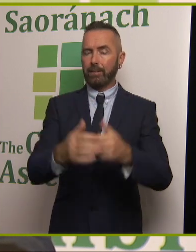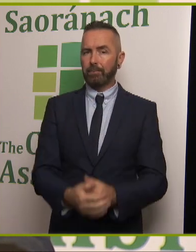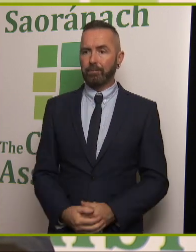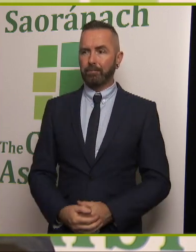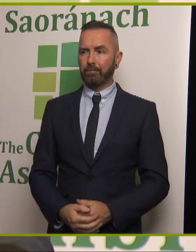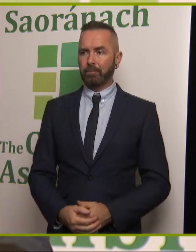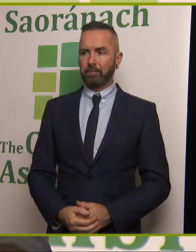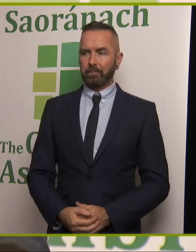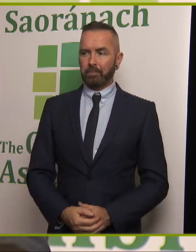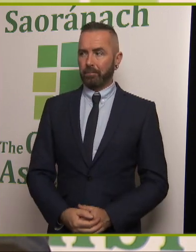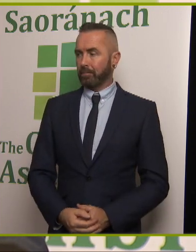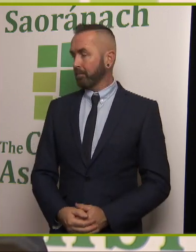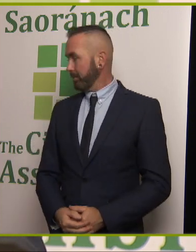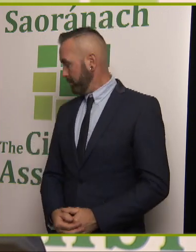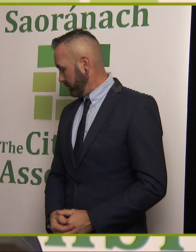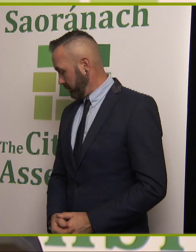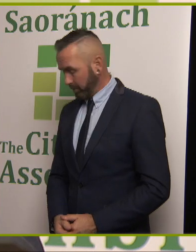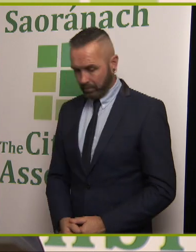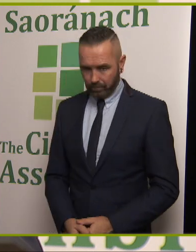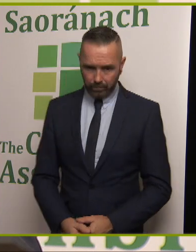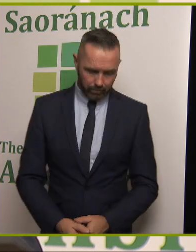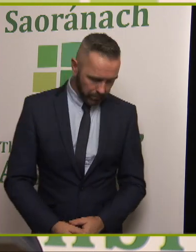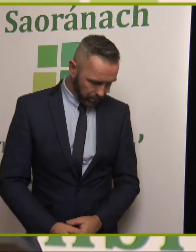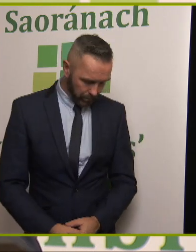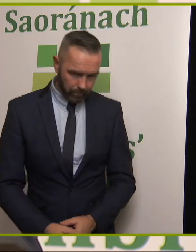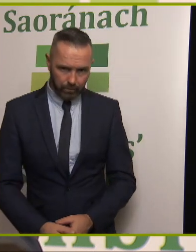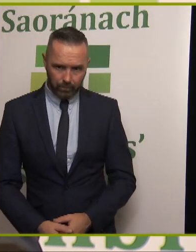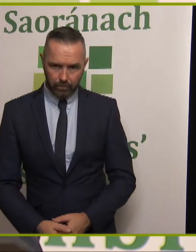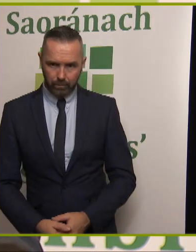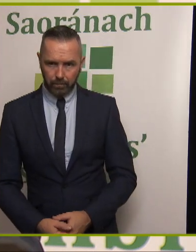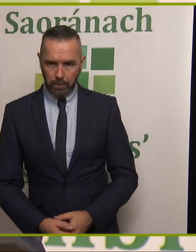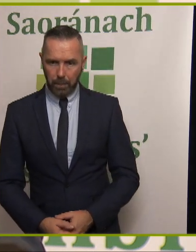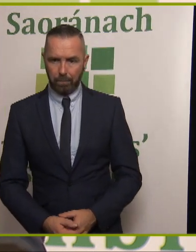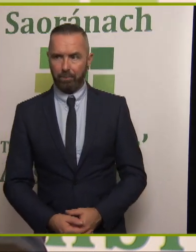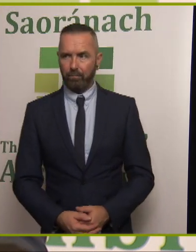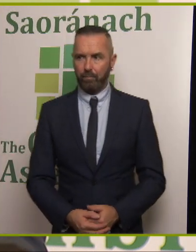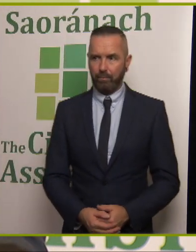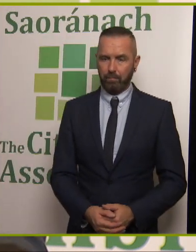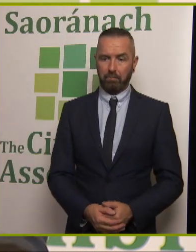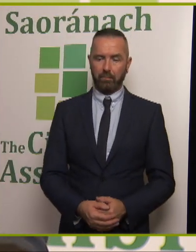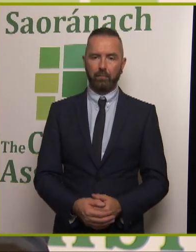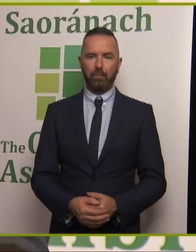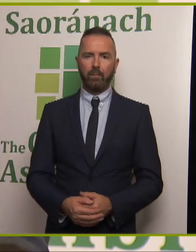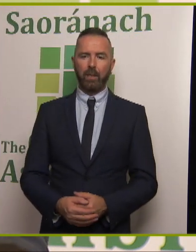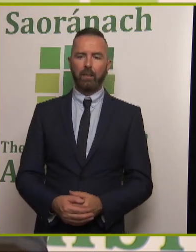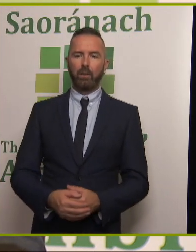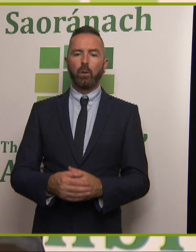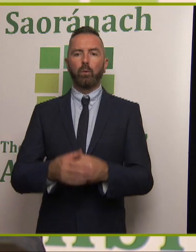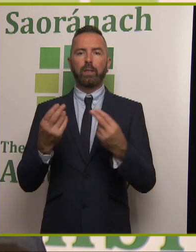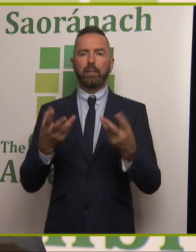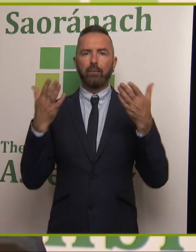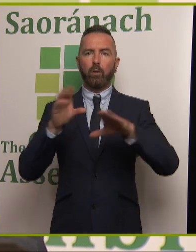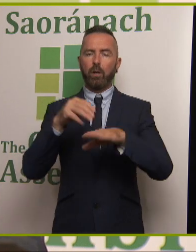have to pick solutions that are maybe not the best, not the solution we would want ourselves. Their non-binary outcomes are going to be most